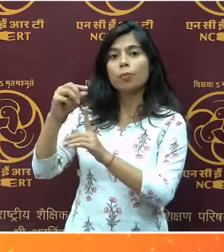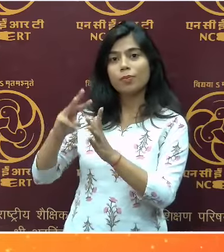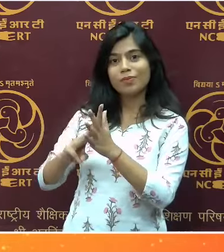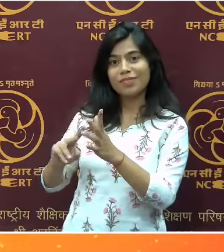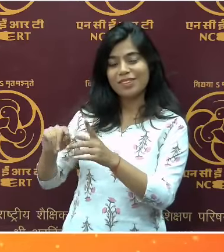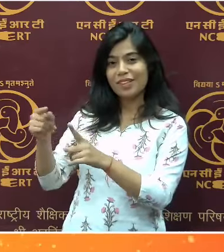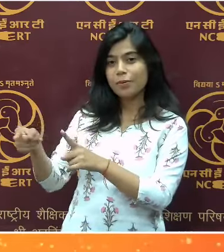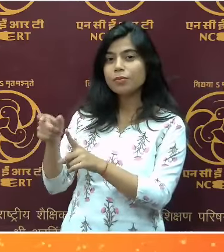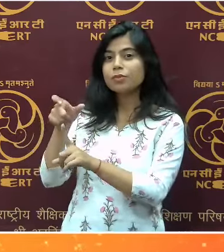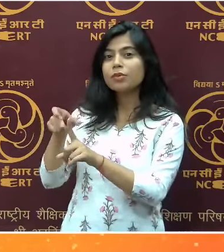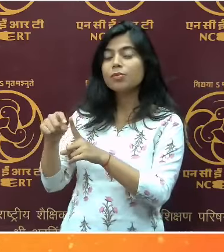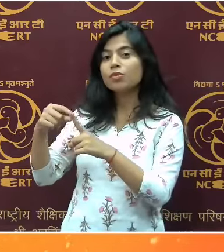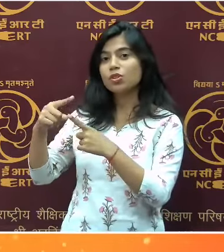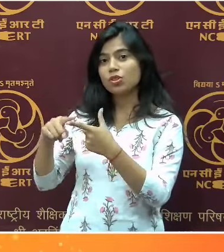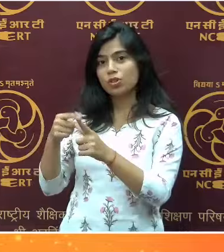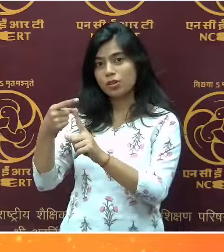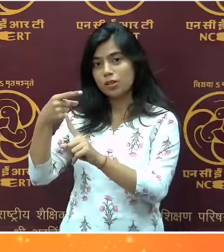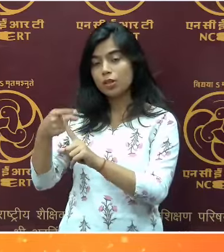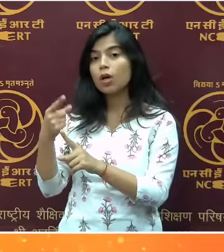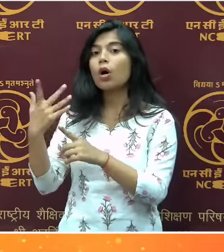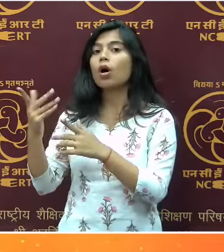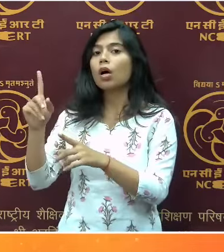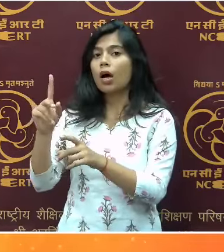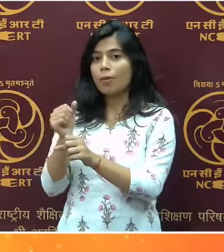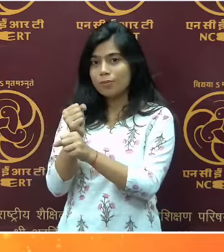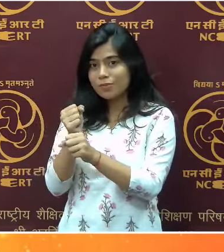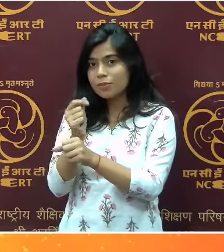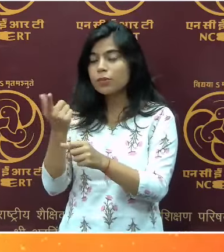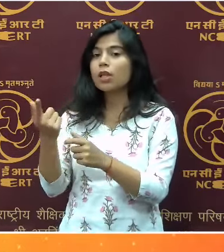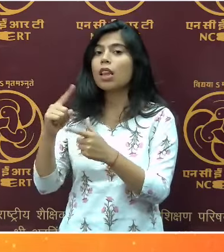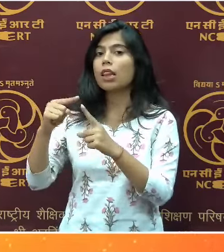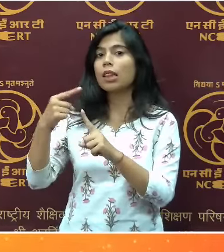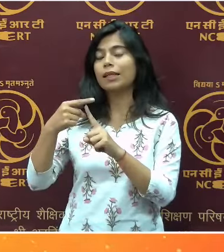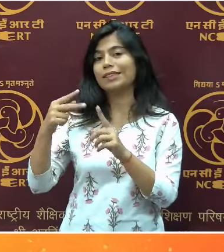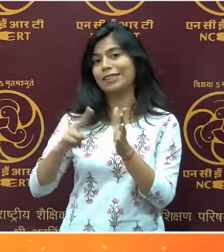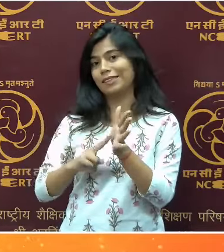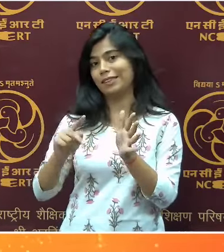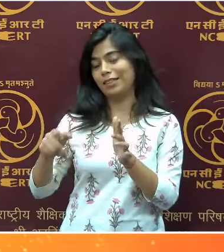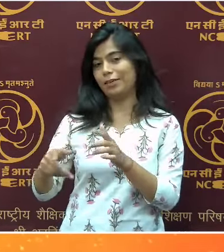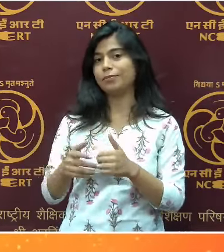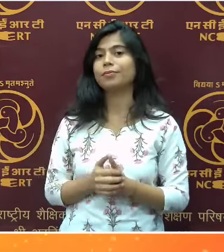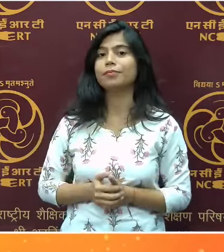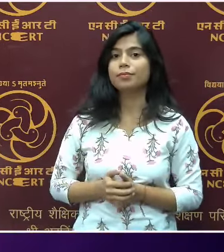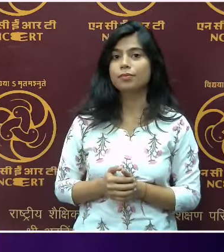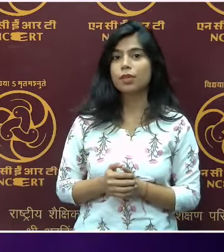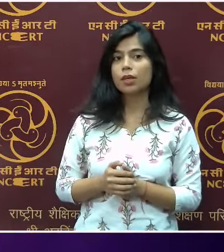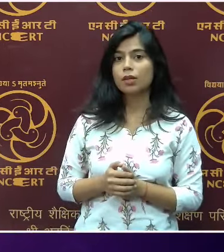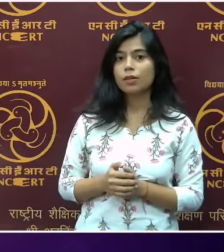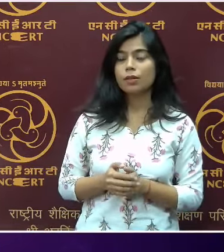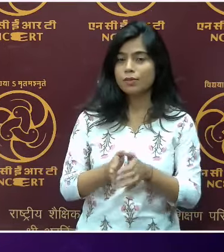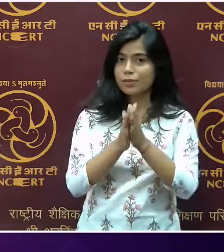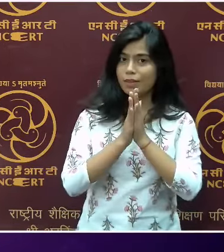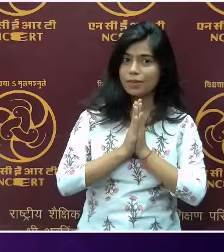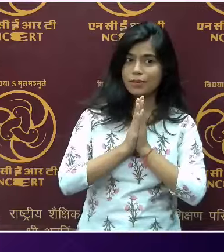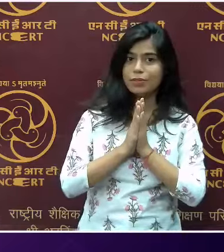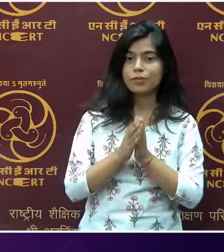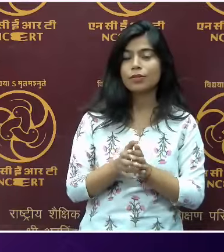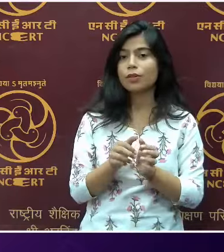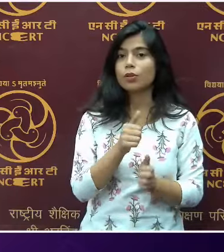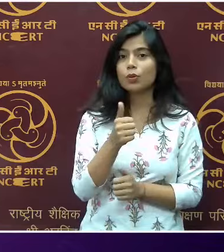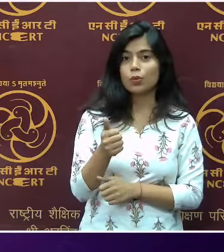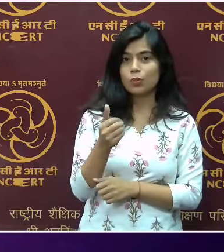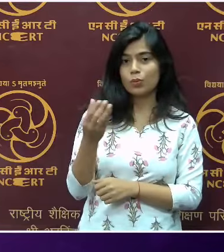Physics, Government Boys Higher Secondary School, Sayalgudi, Tamilnadu. Very warm welcome, sir. Thank you, ma'am. Good evening to